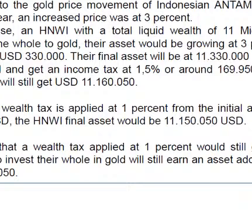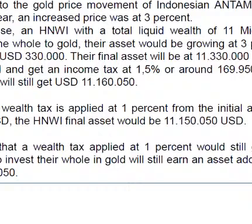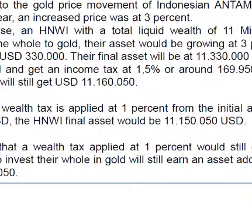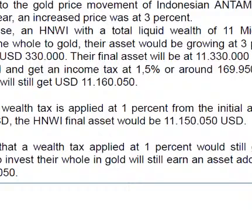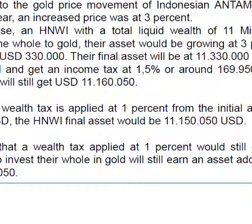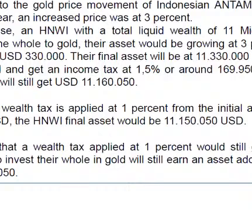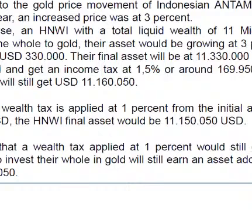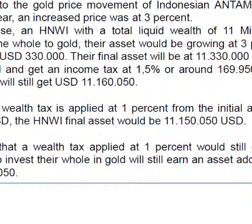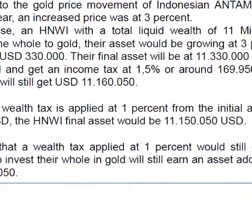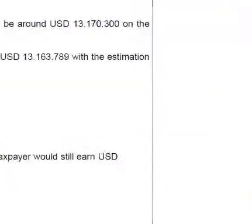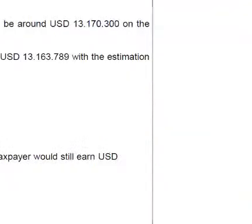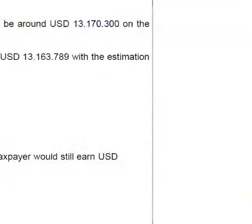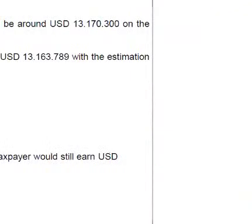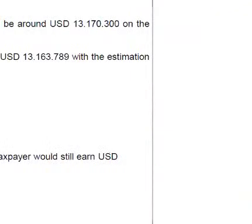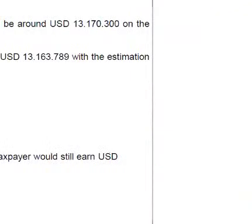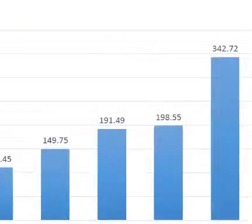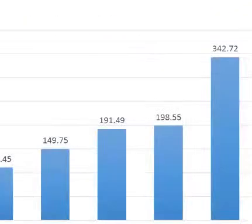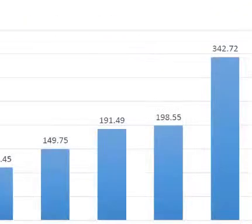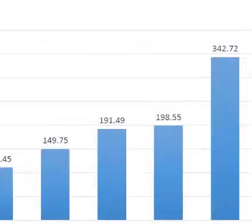also works for the